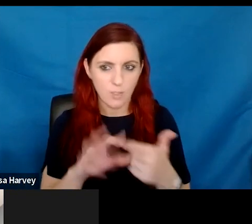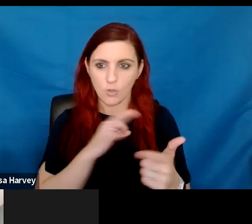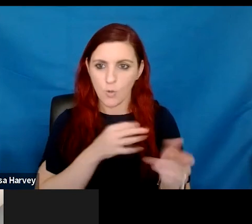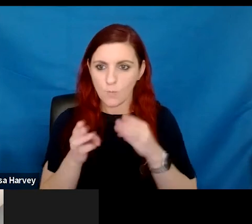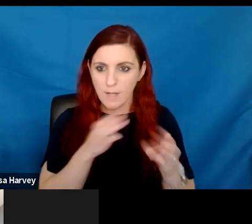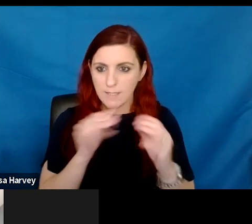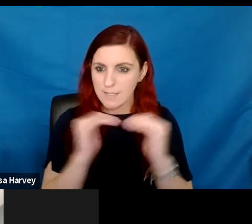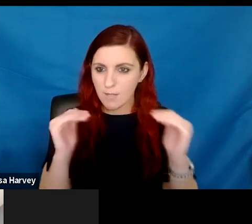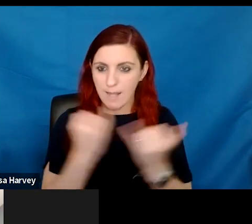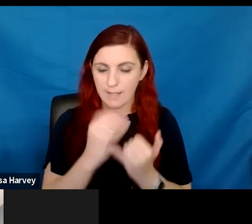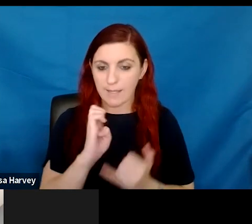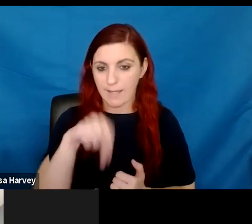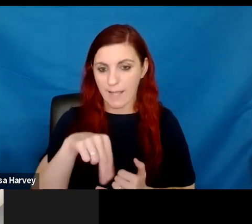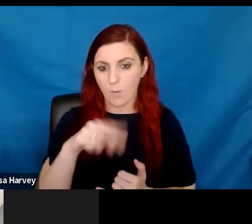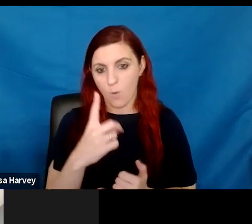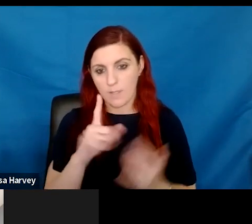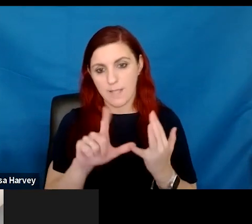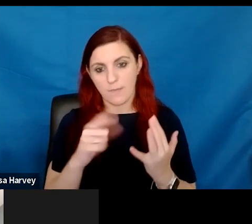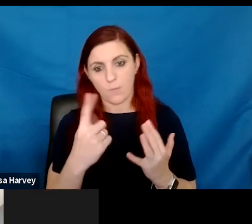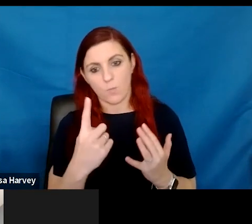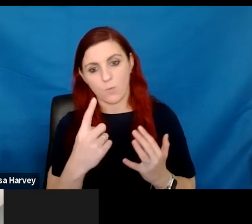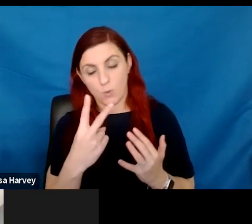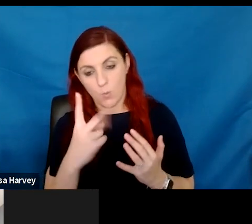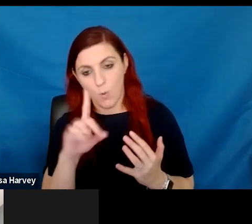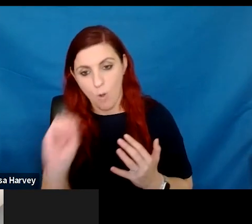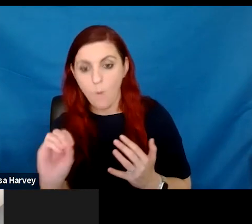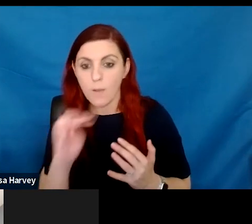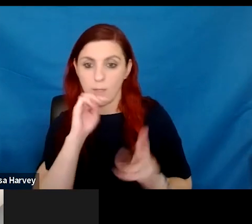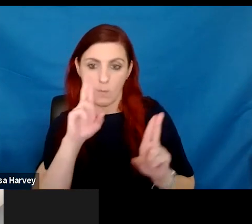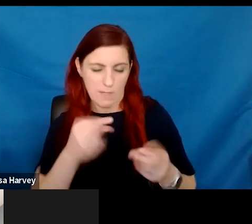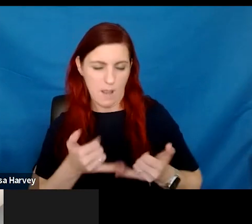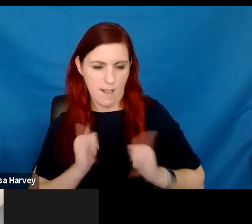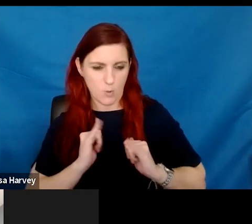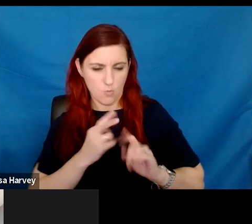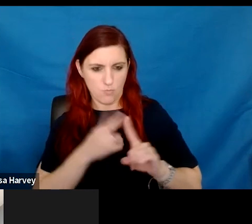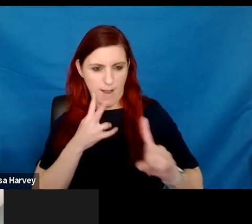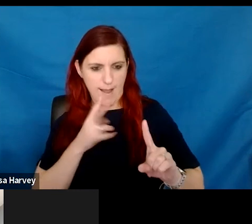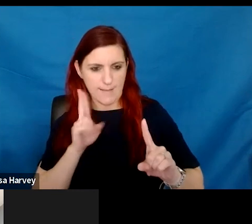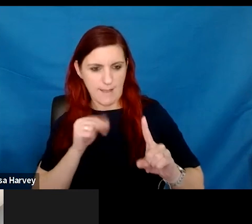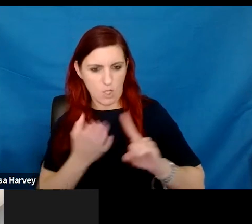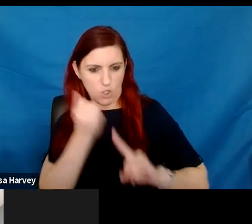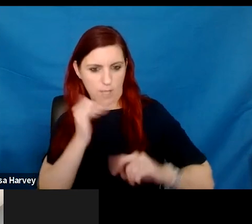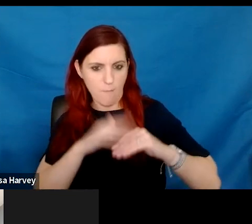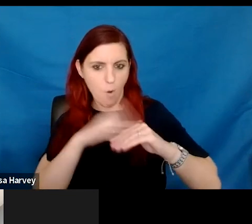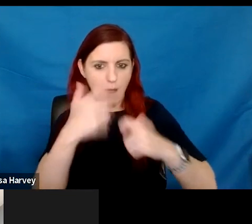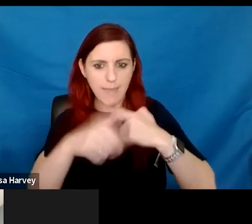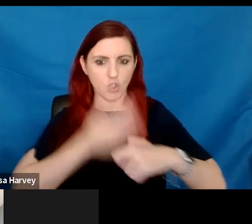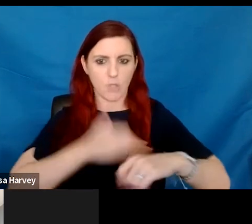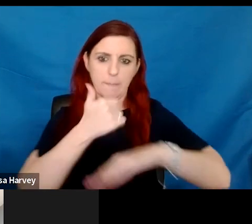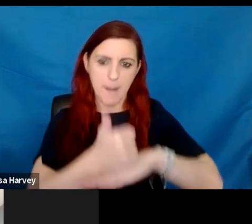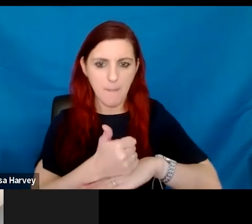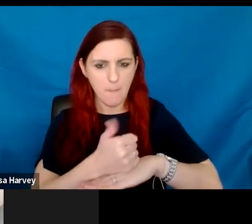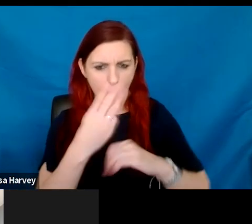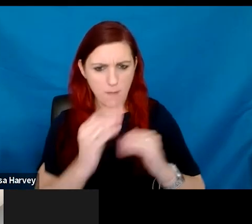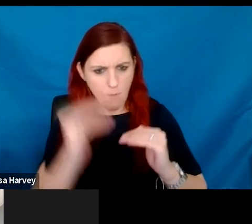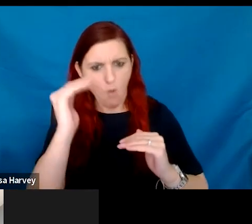such as the EN 17210 can enable us to recognise and go beyond the minimum and have confidence